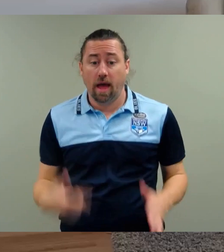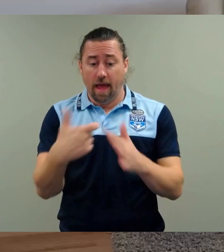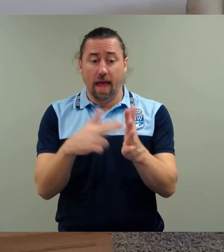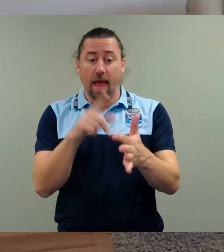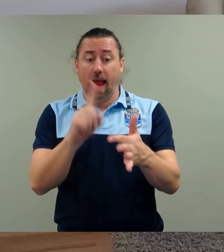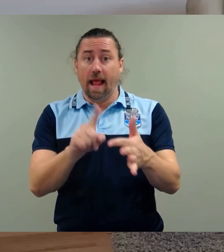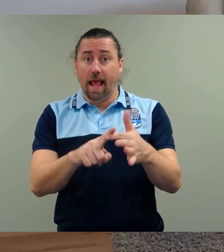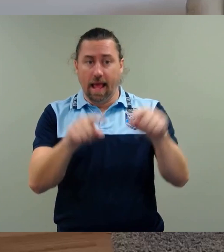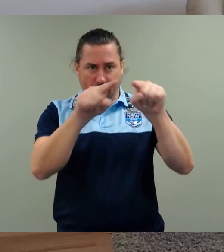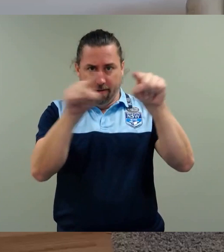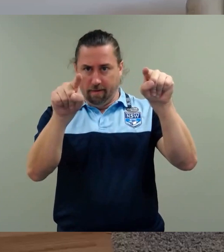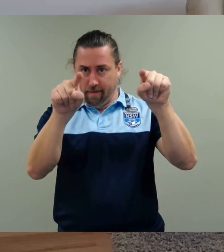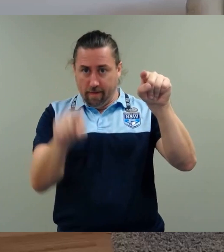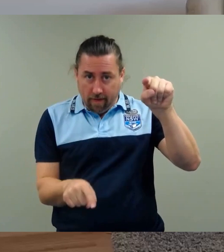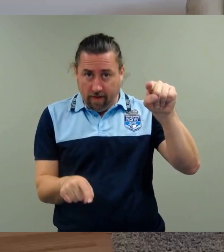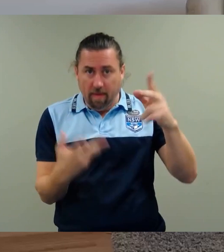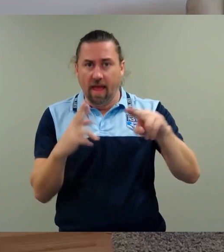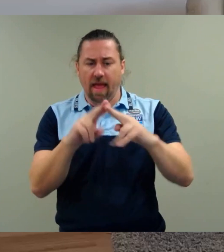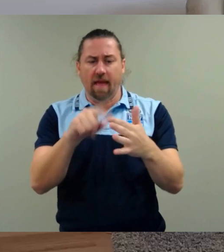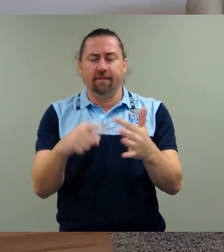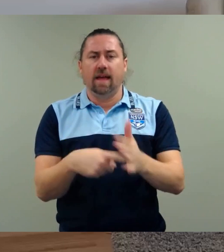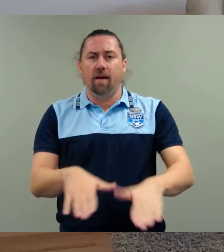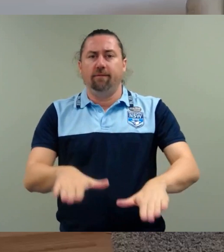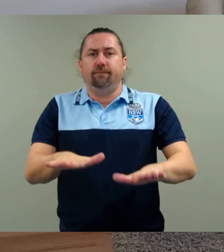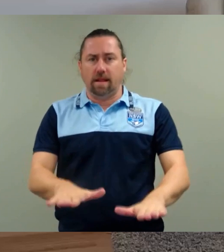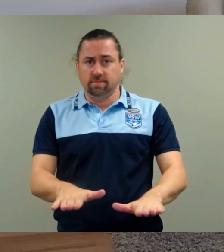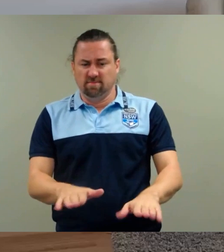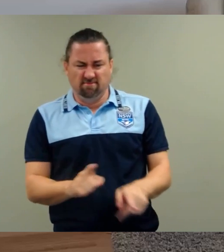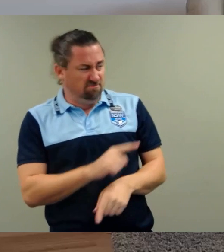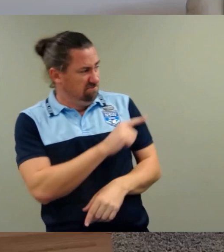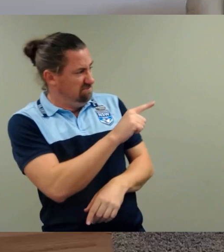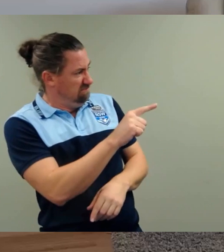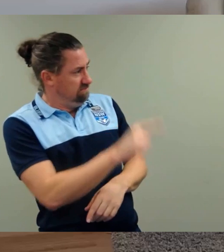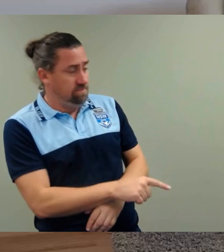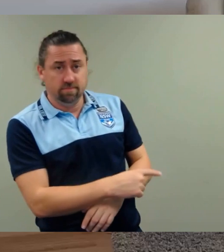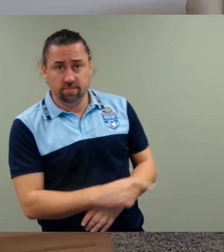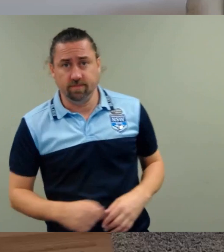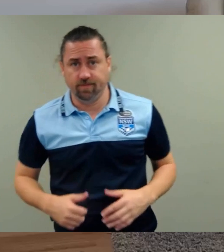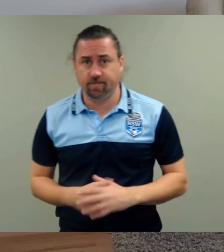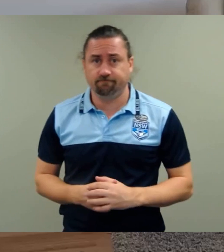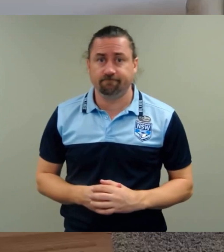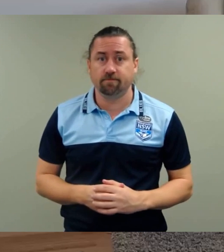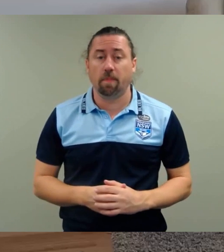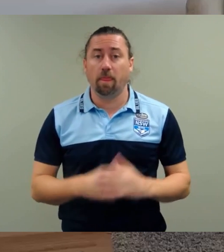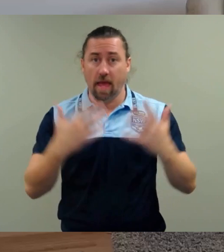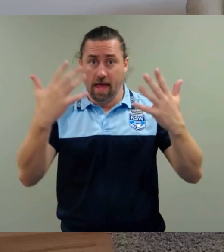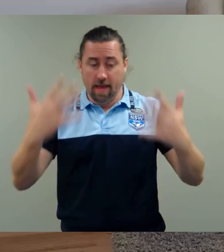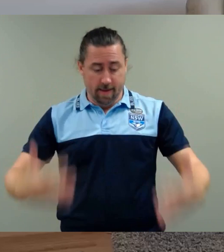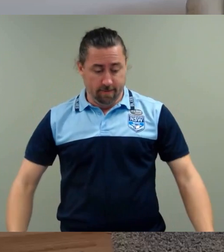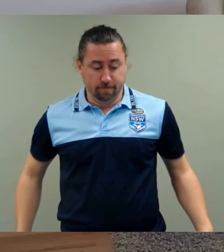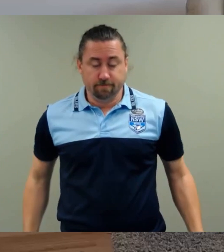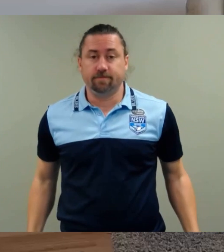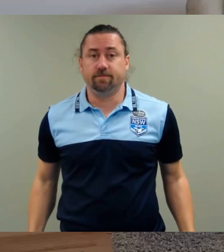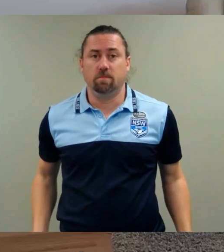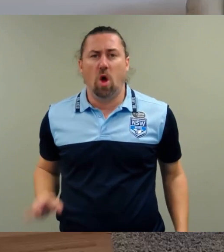knees should be bent at a 90 degree angle and your feet flat on the floor at shoulder width apart. Place your hands on